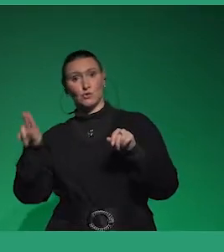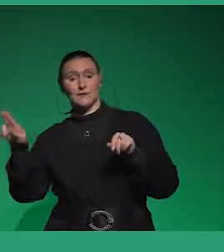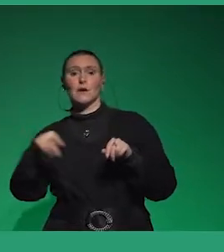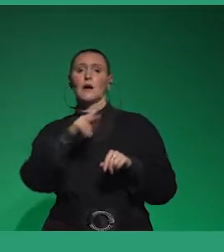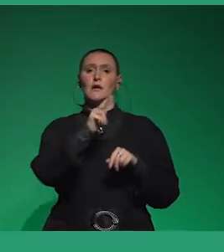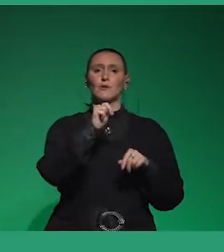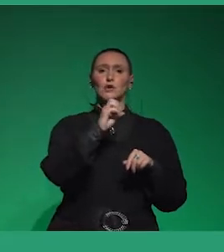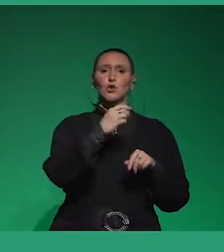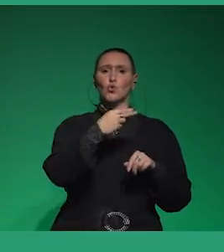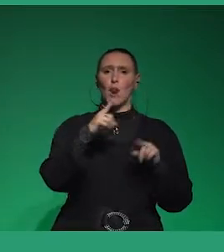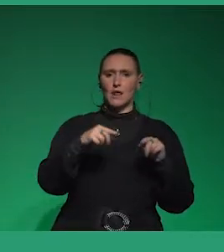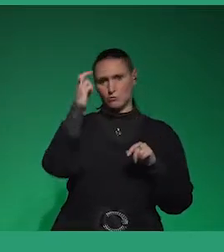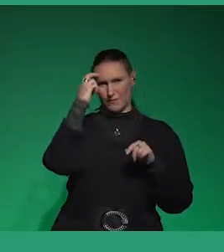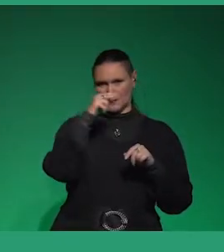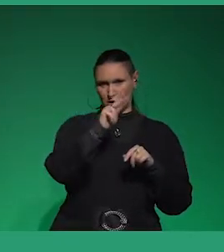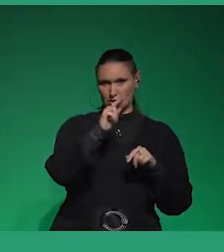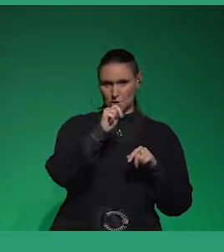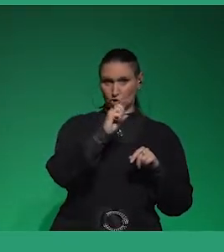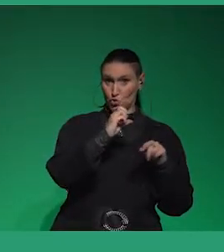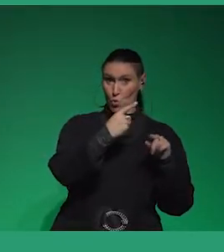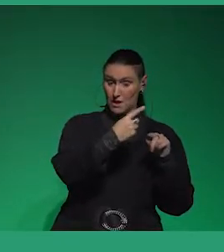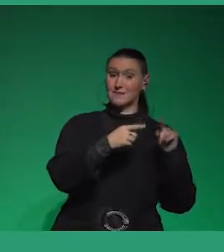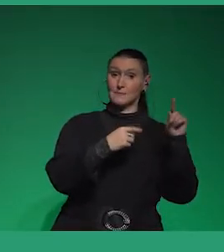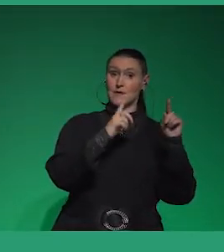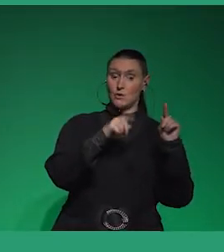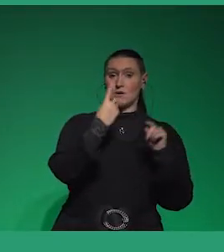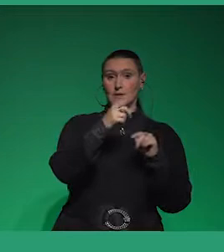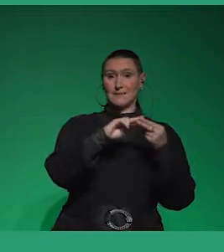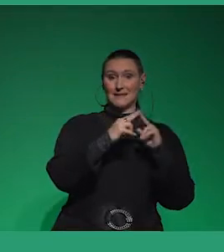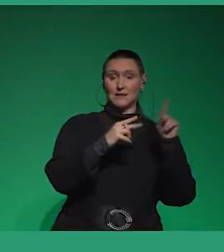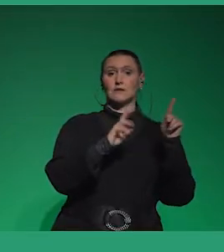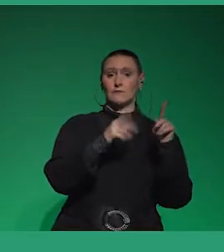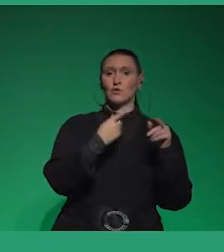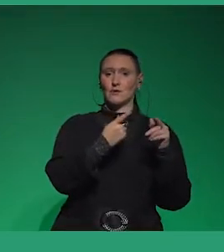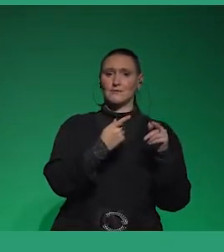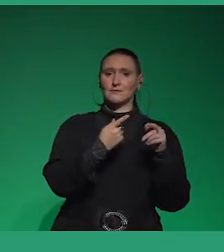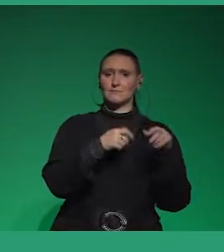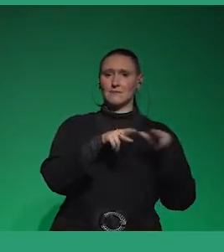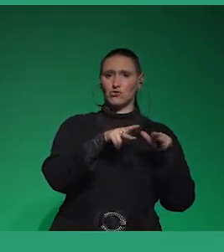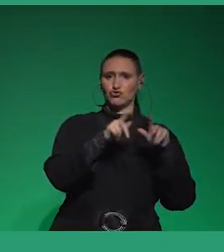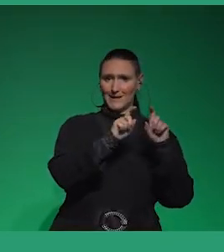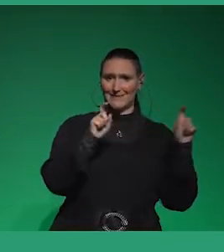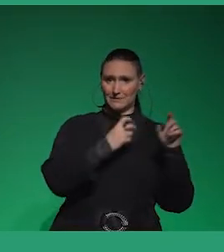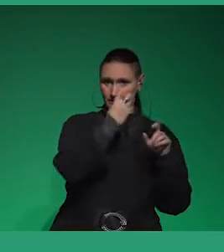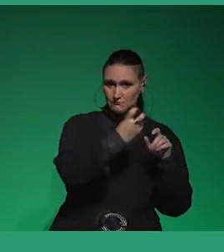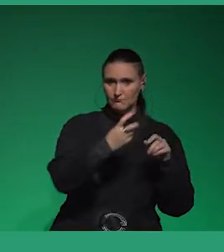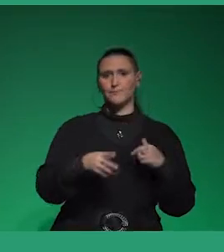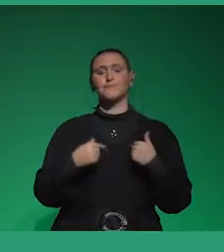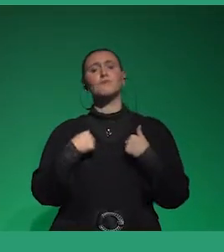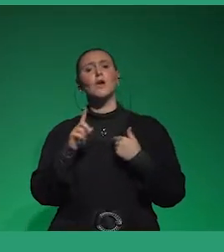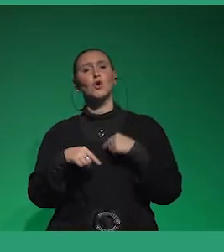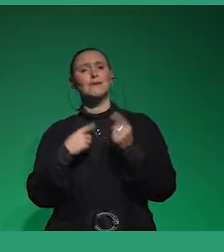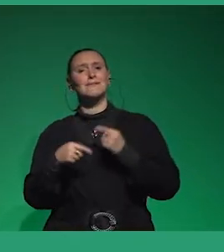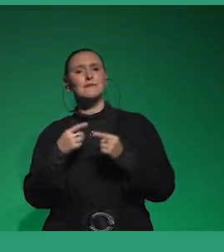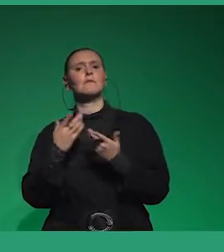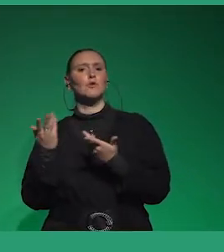Knoll, Professor Alexander Knoll is also representing one of the members of the joint management board, as well as me from the Tadulako